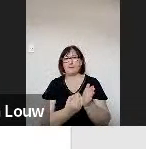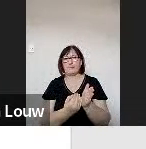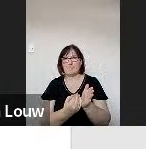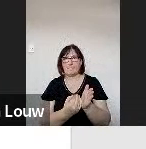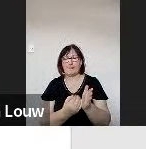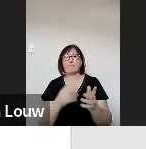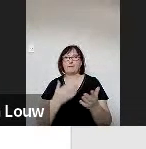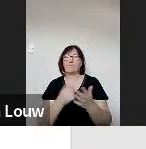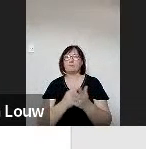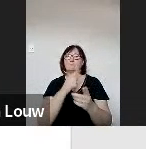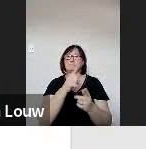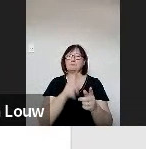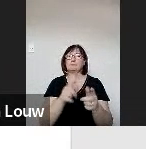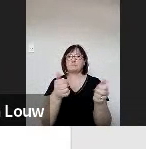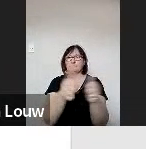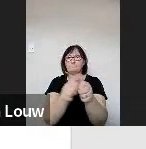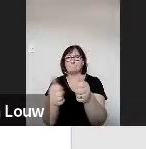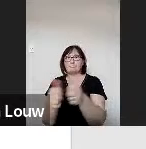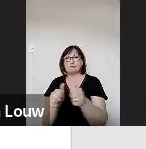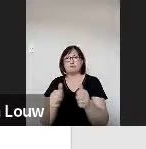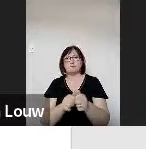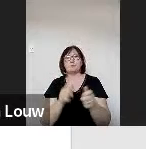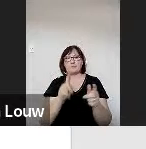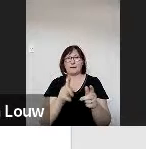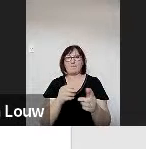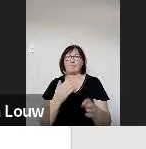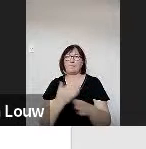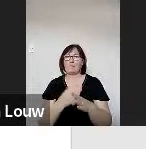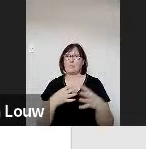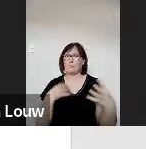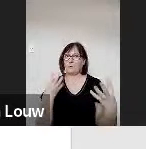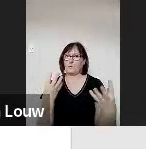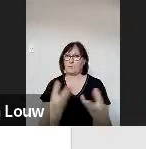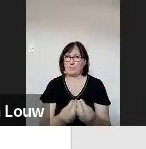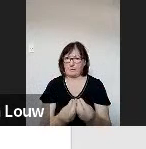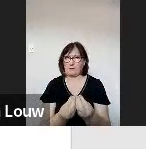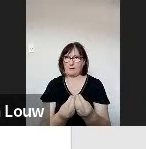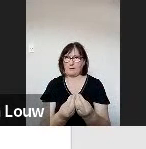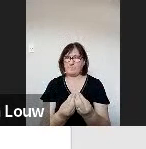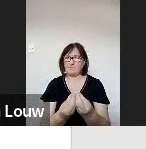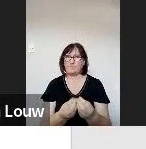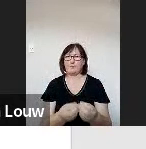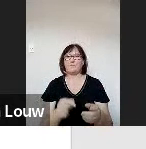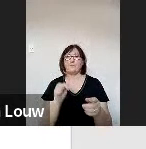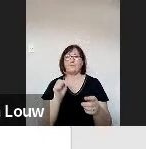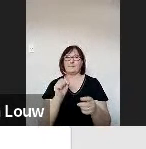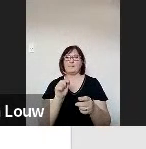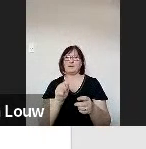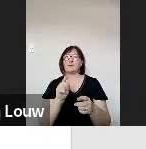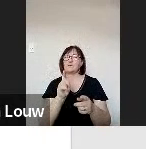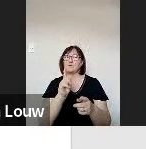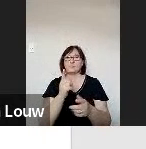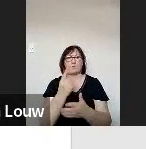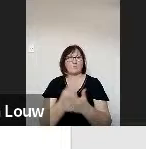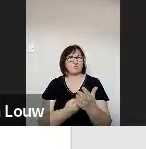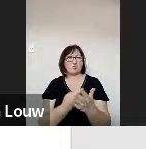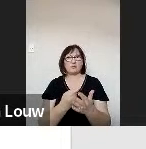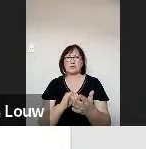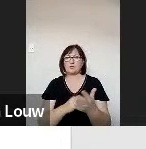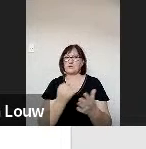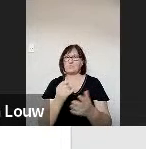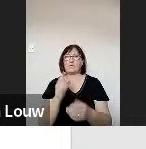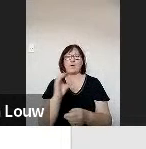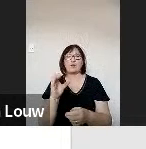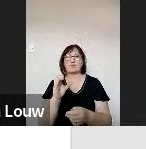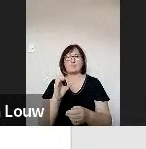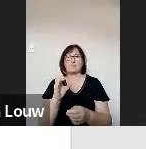parties commit to. It is not binding on customs administration, but it is used as